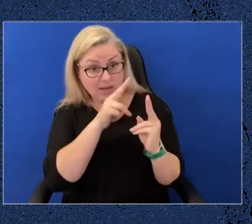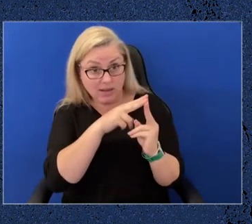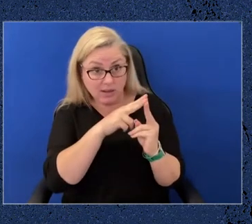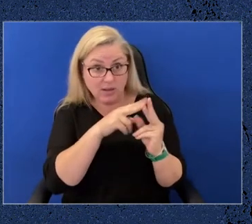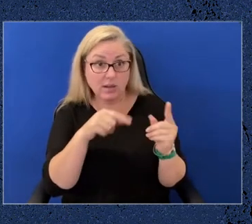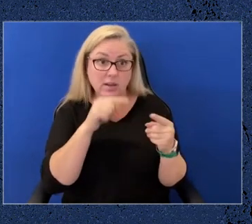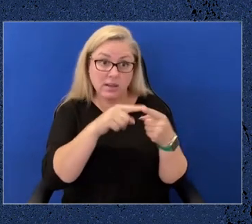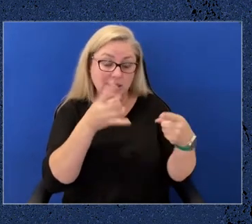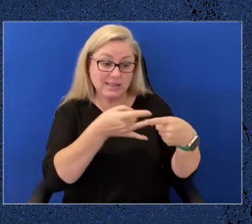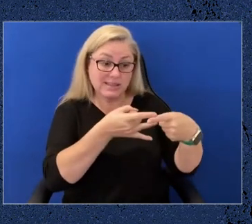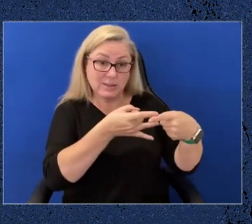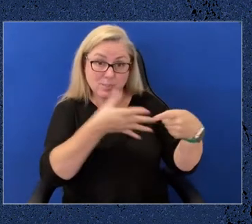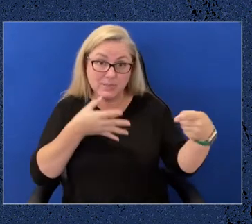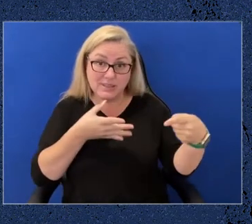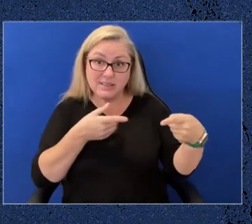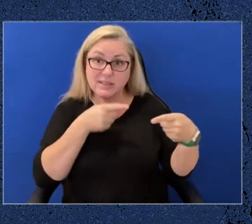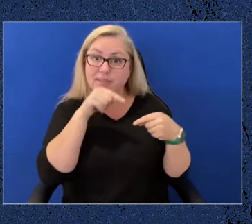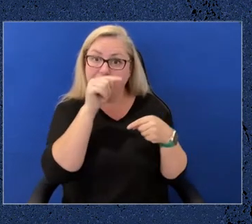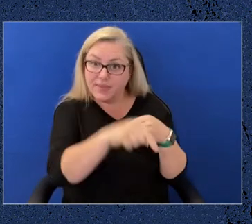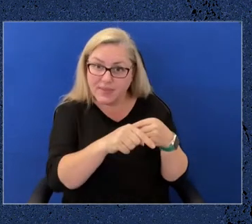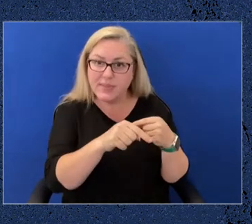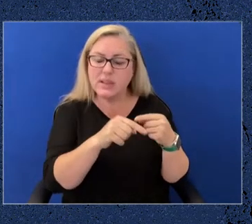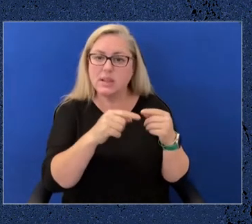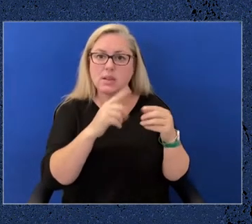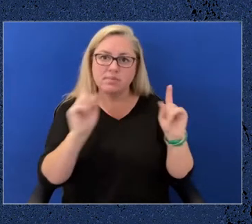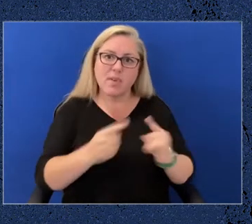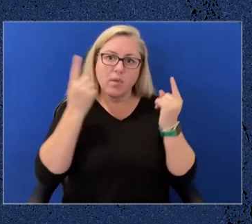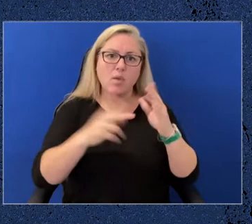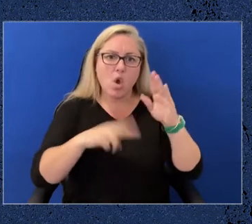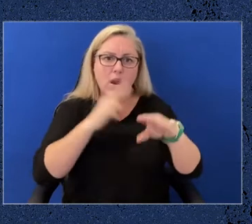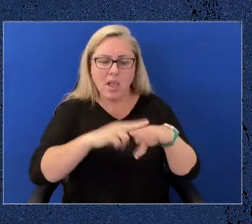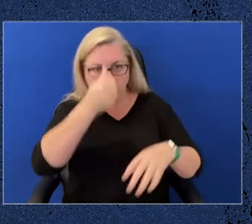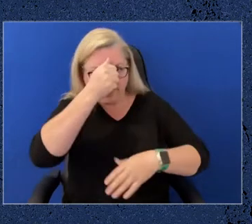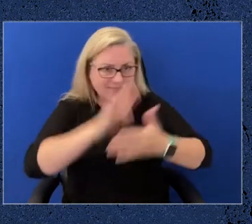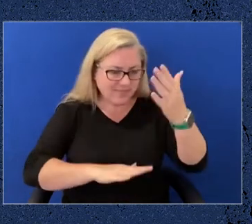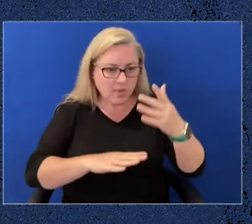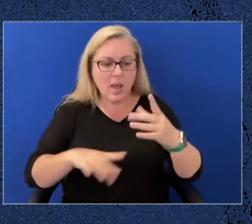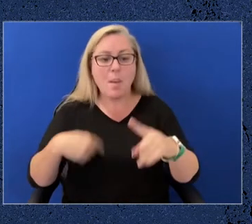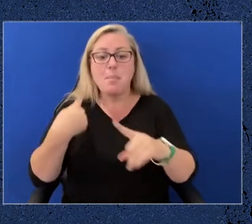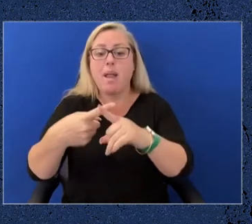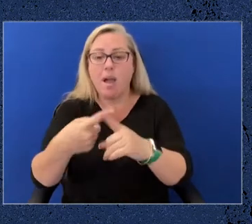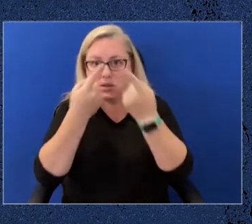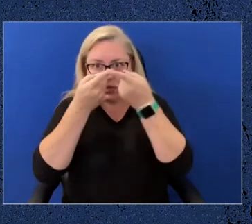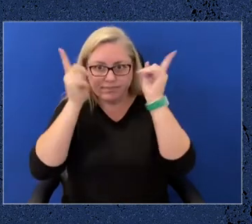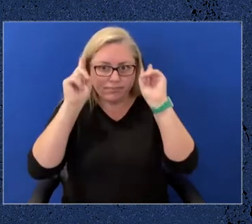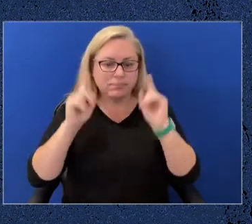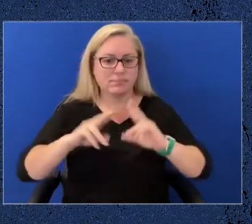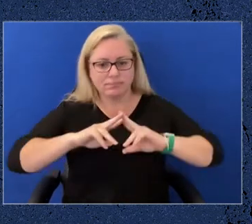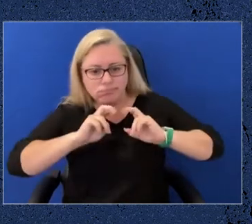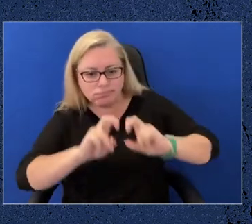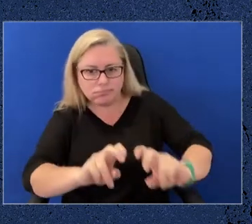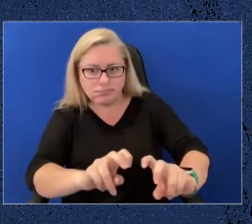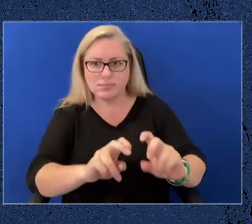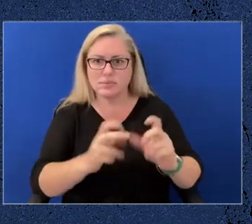specific indigenous knowledge and adhering to the academic rigor necessary for professional